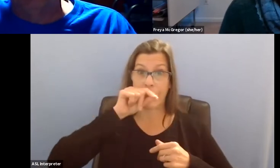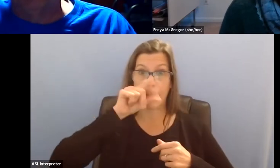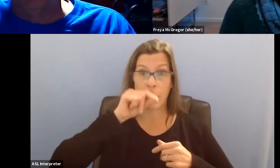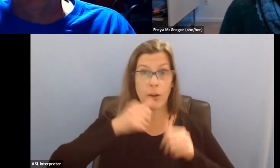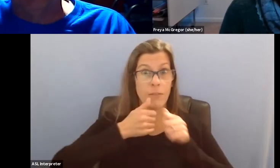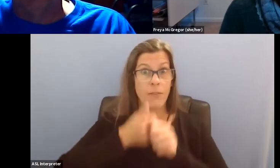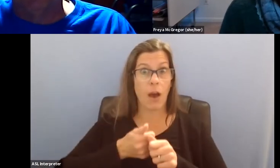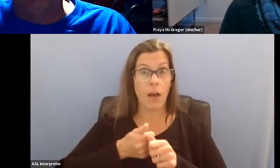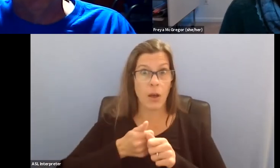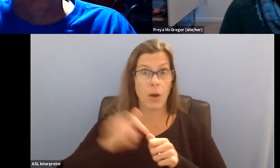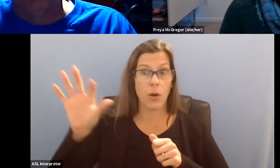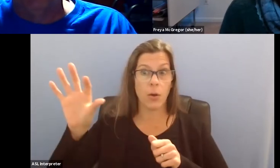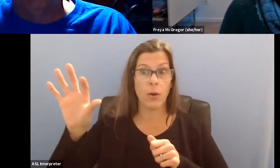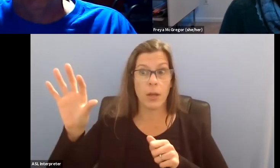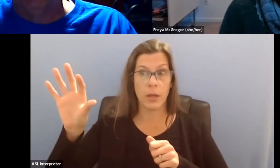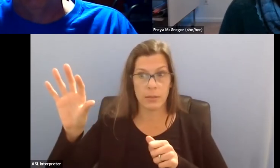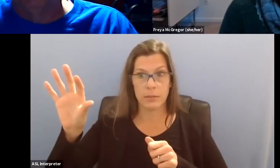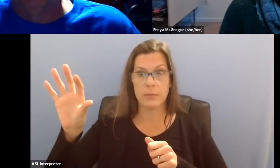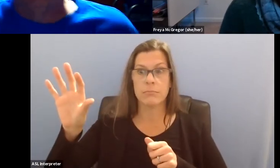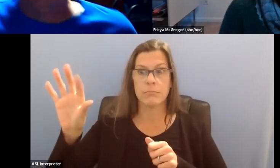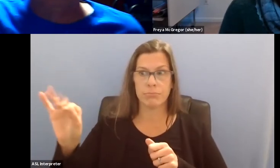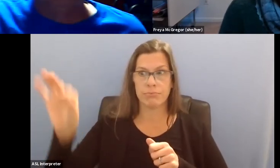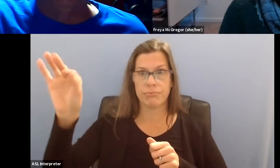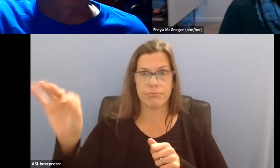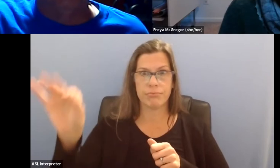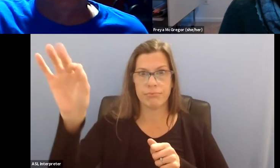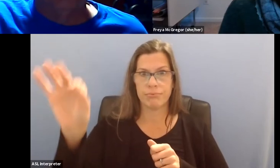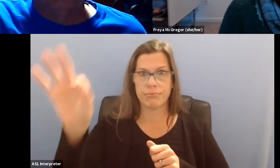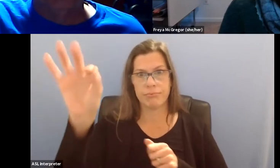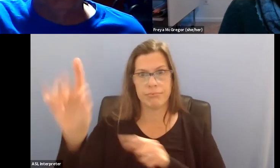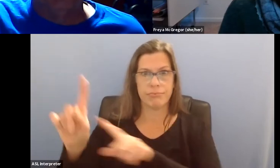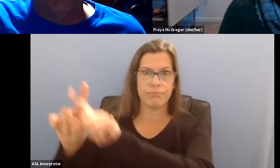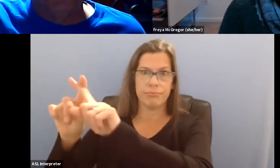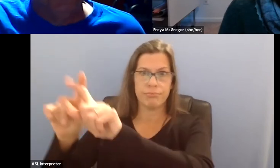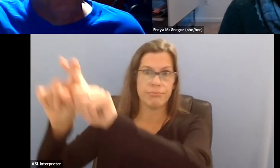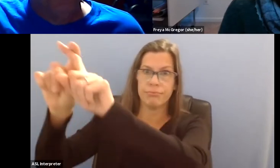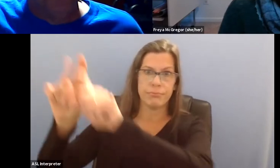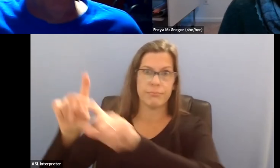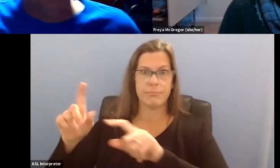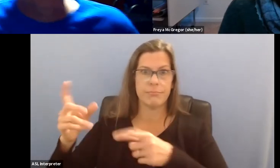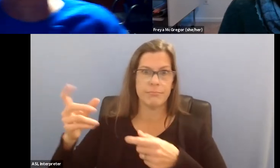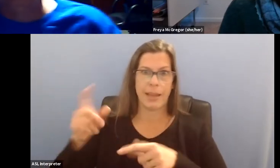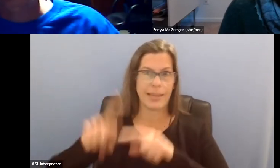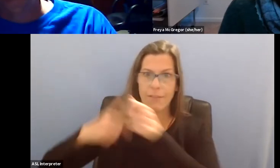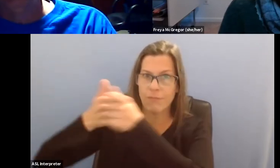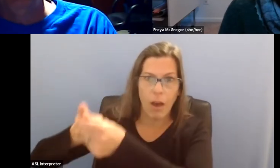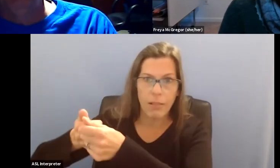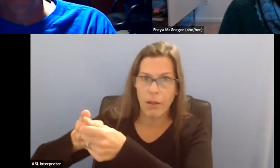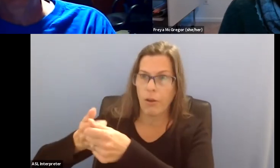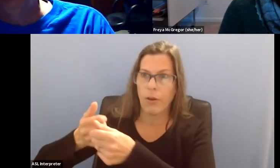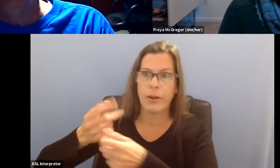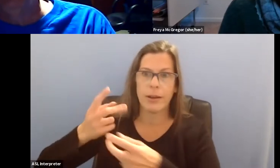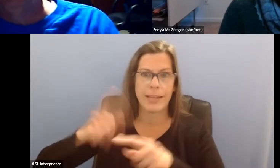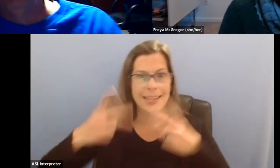movements and see what it looks like and, you know, being, be in awe of its beauty, but it's, it's